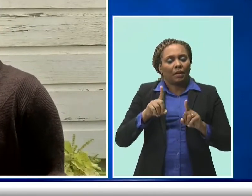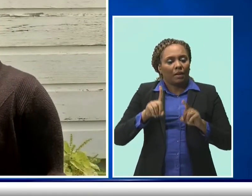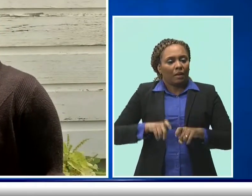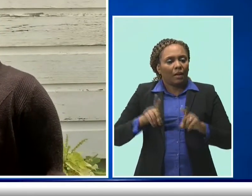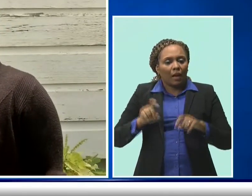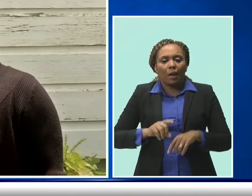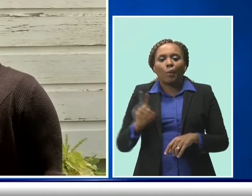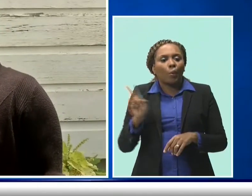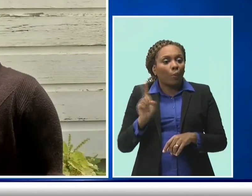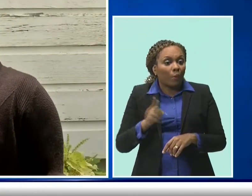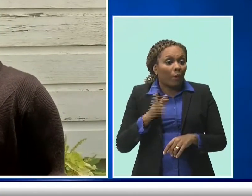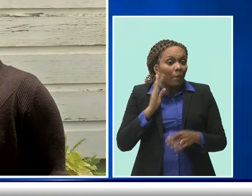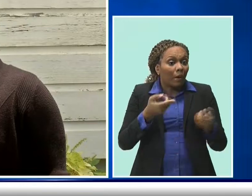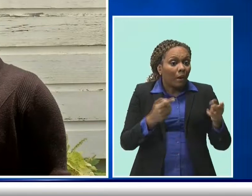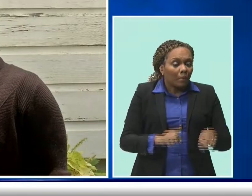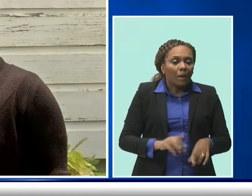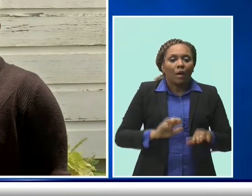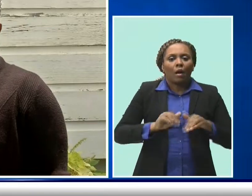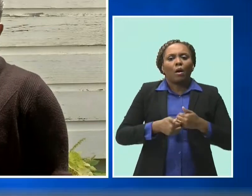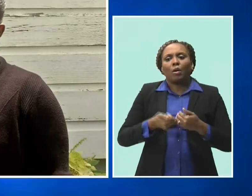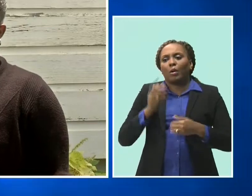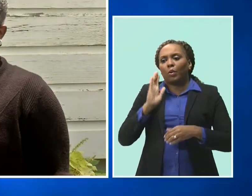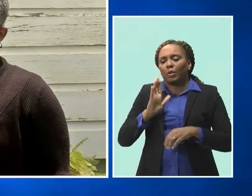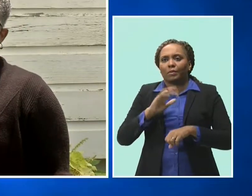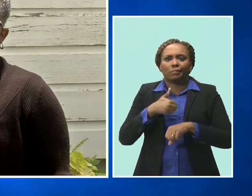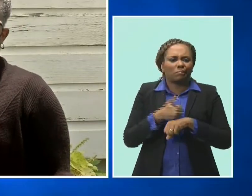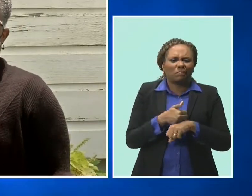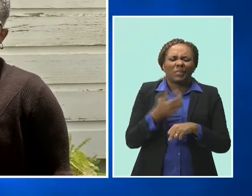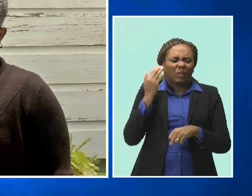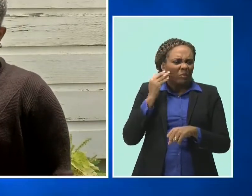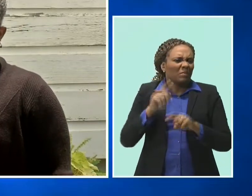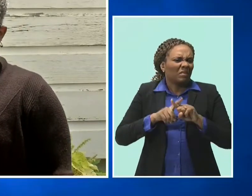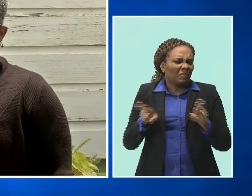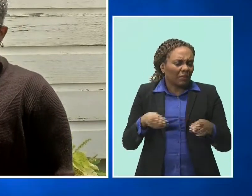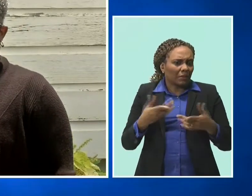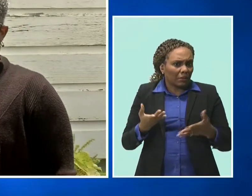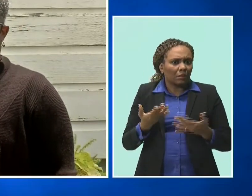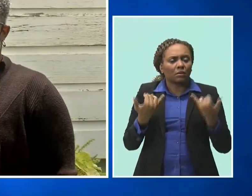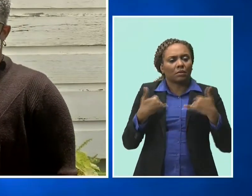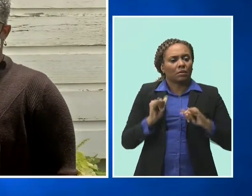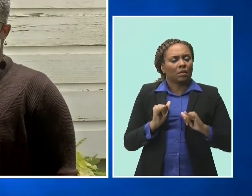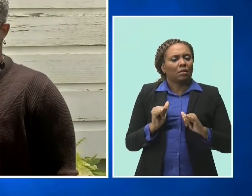common entrance, how it will be instituted, obviously still following the health